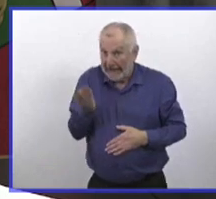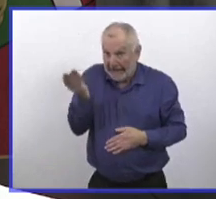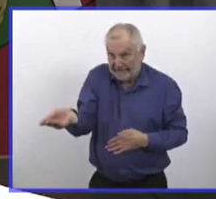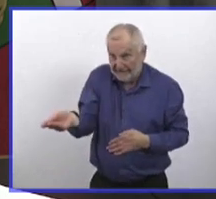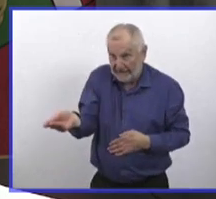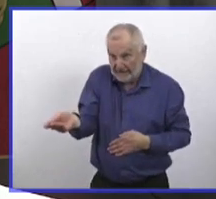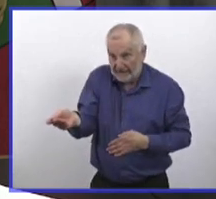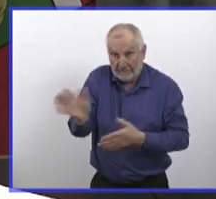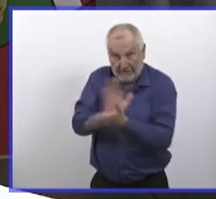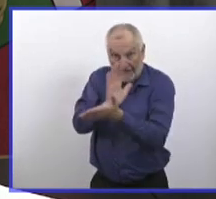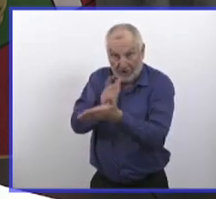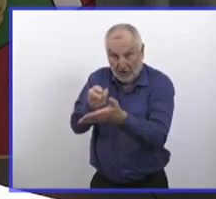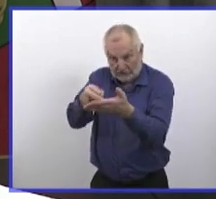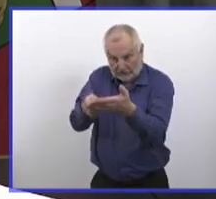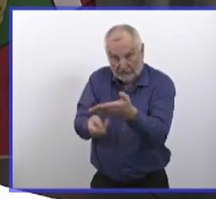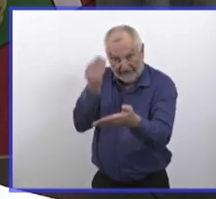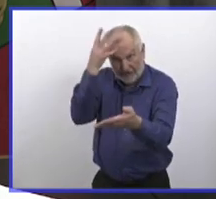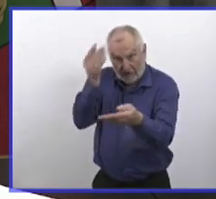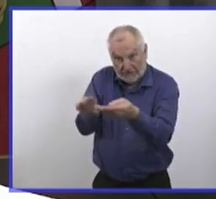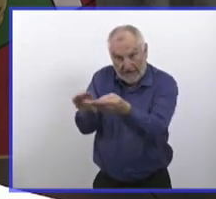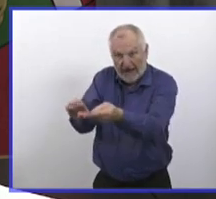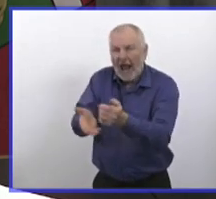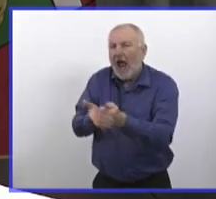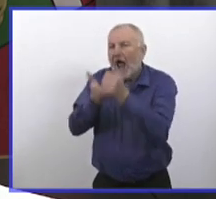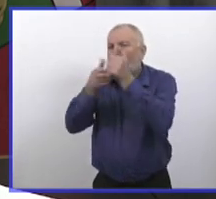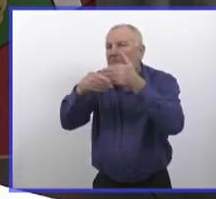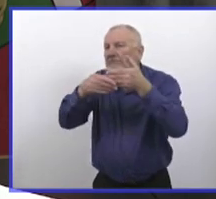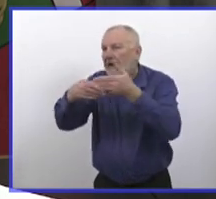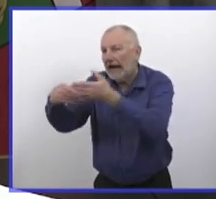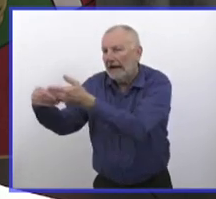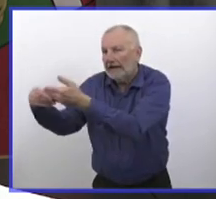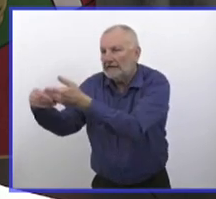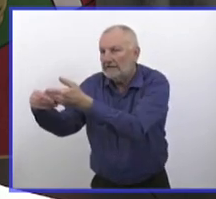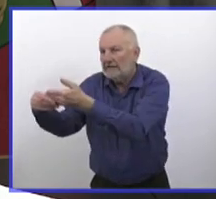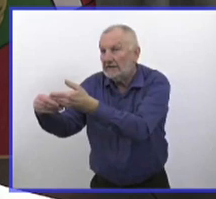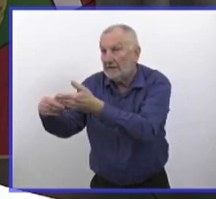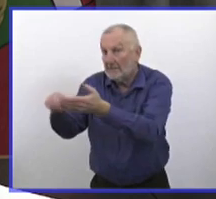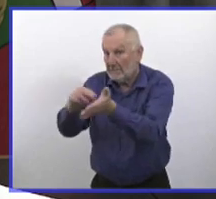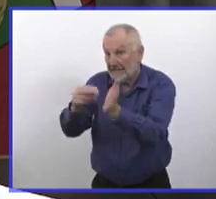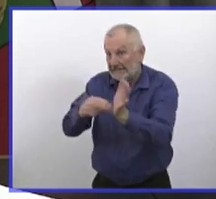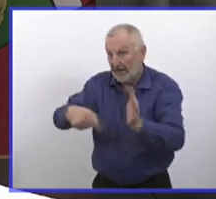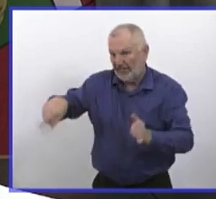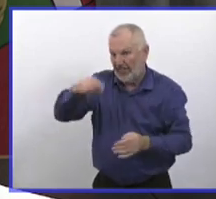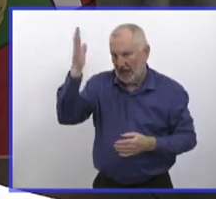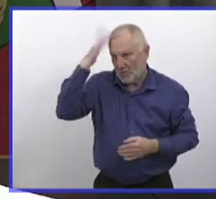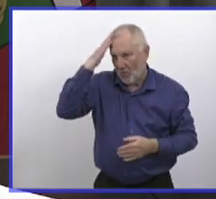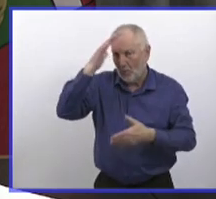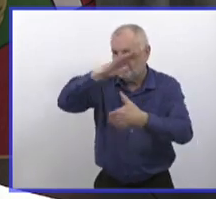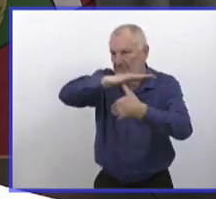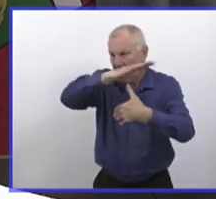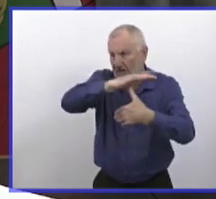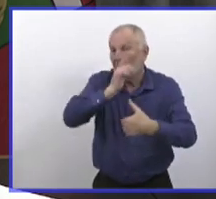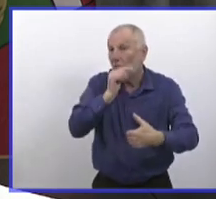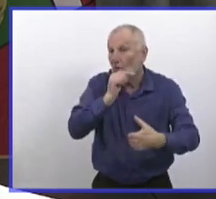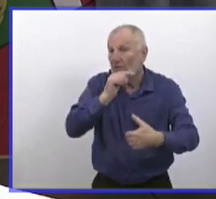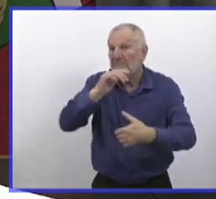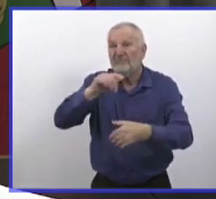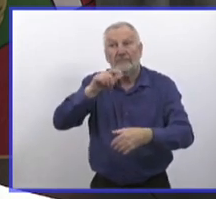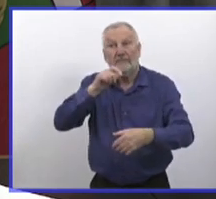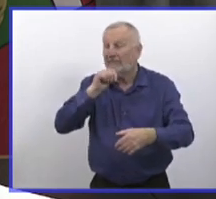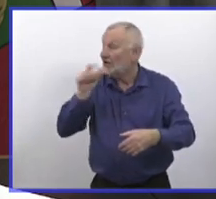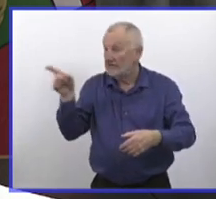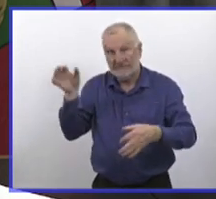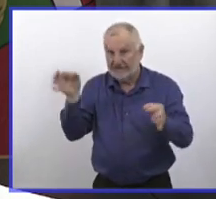our physician and pharmacist partners in who they should be prioritizing based on the science, based